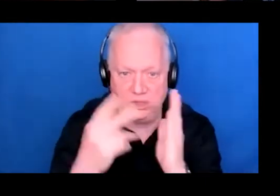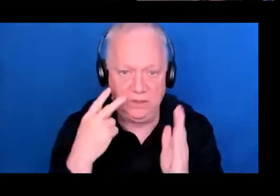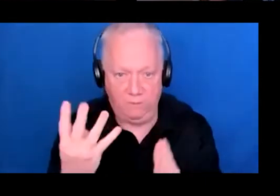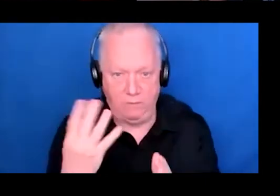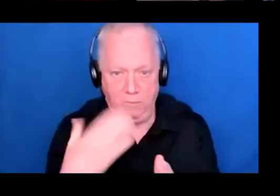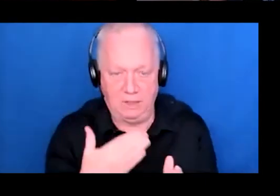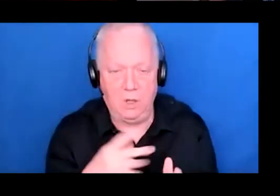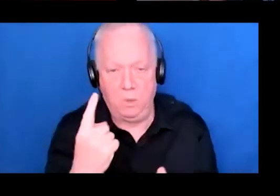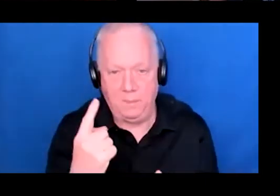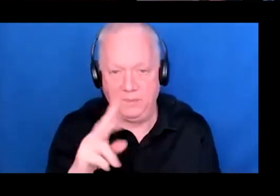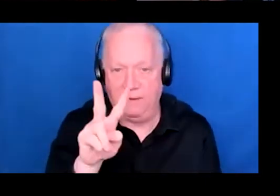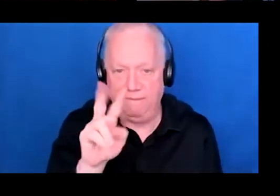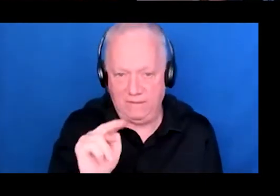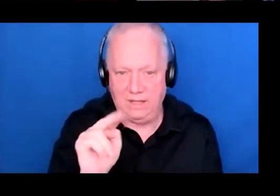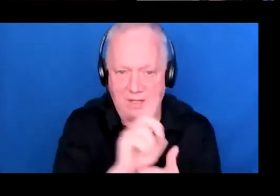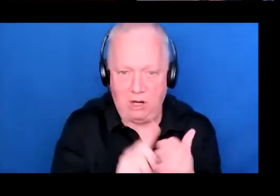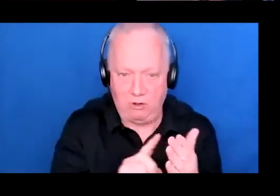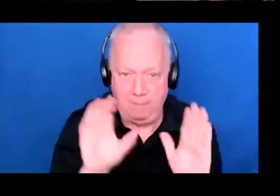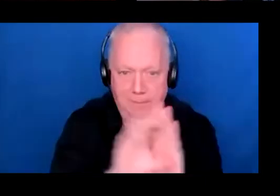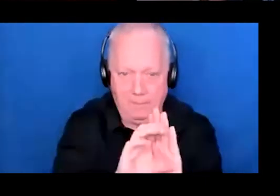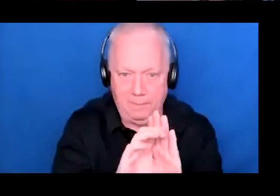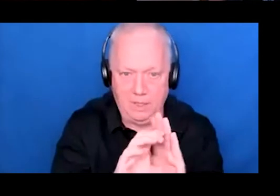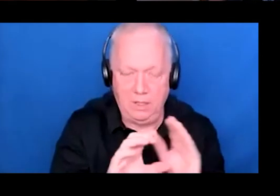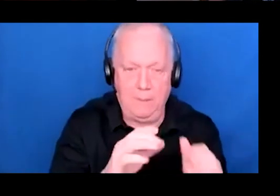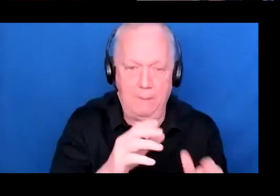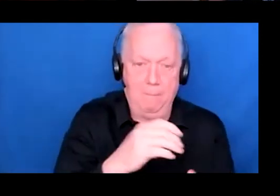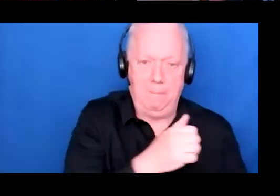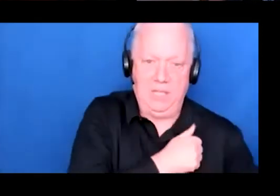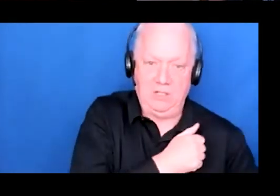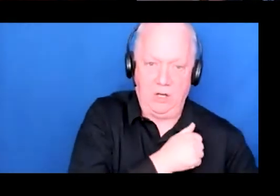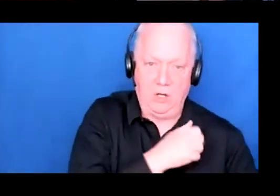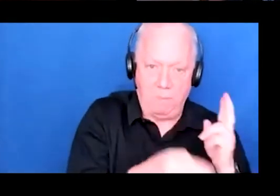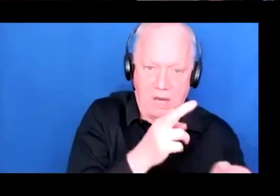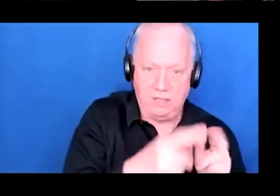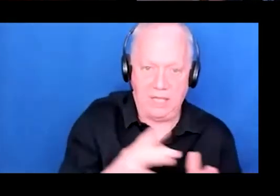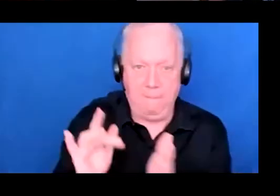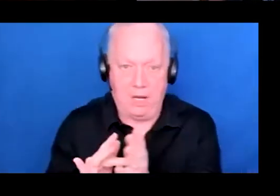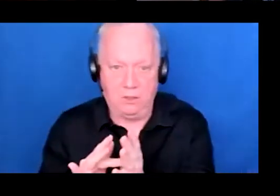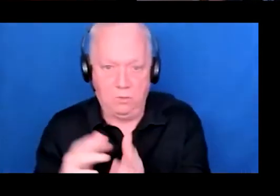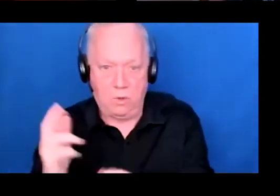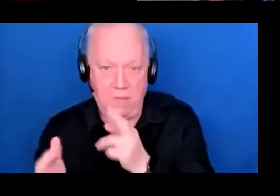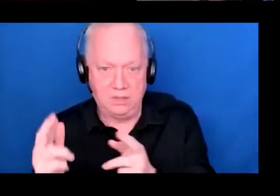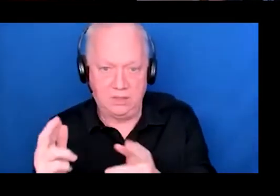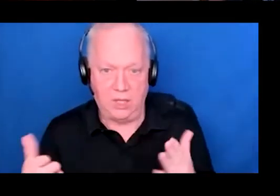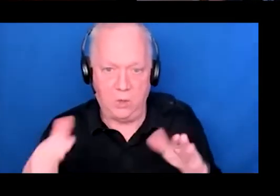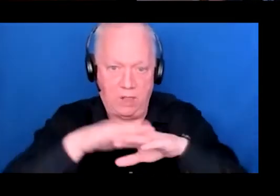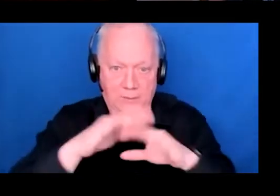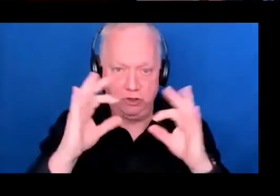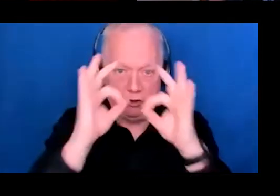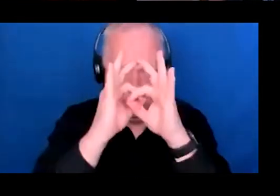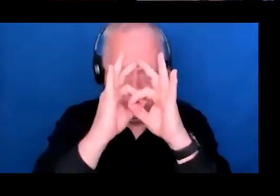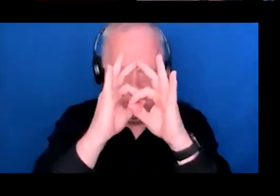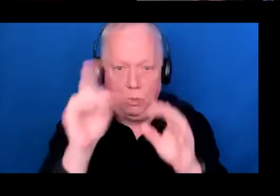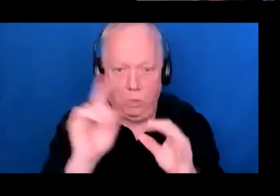is a Venn diagram on the relationship between military robotics and medical robotics. and how they kind of like overlap each other and where